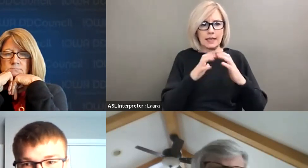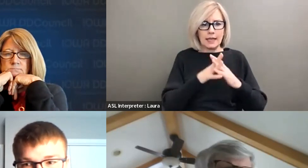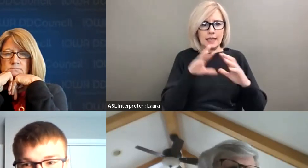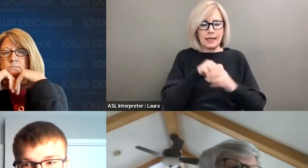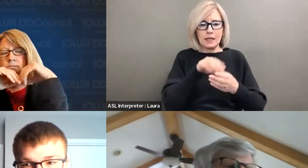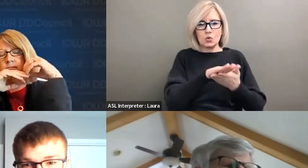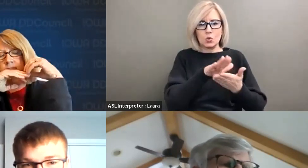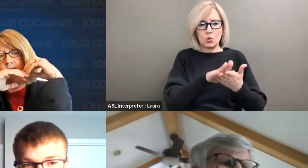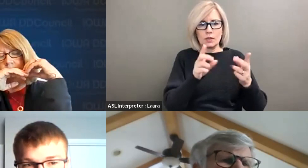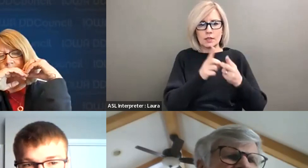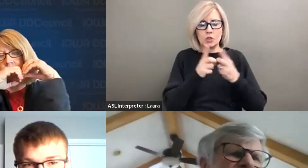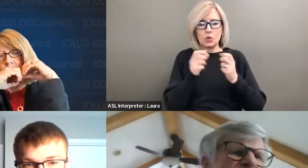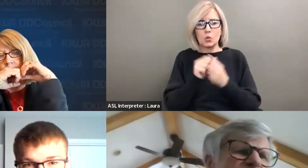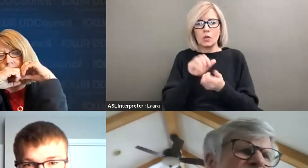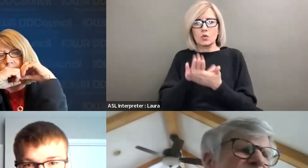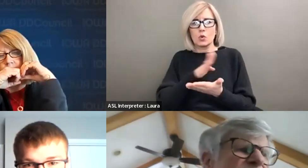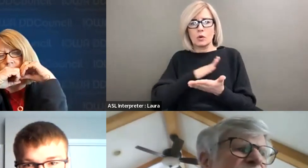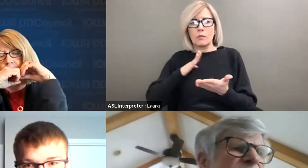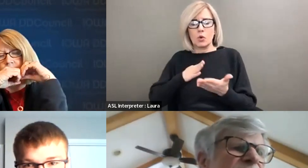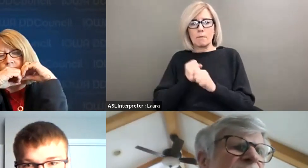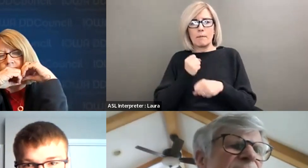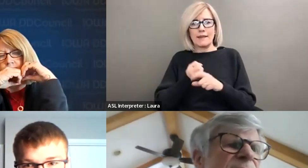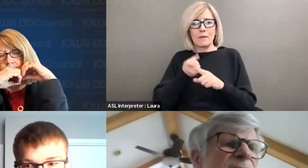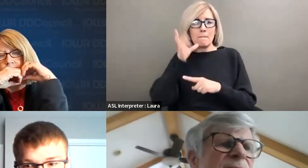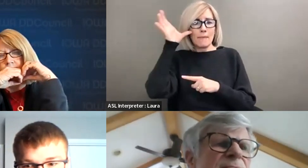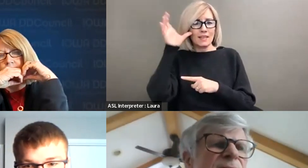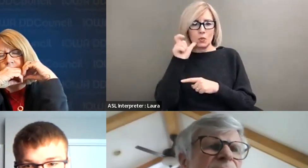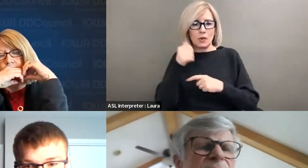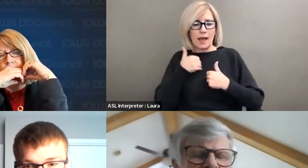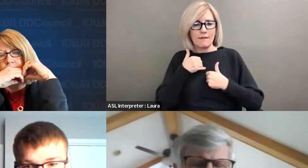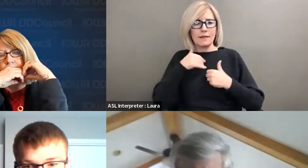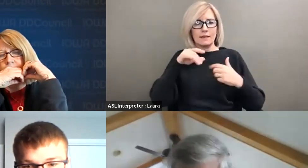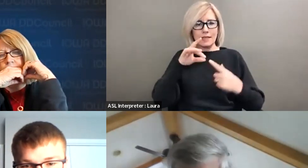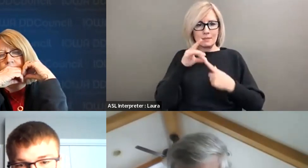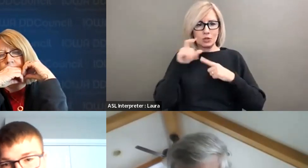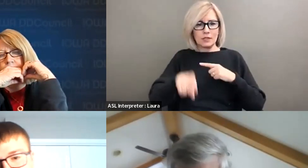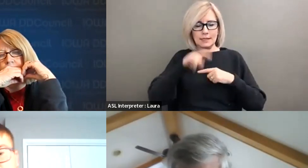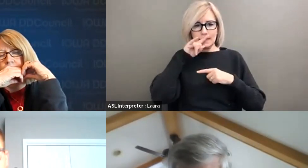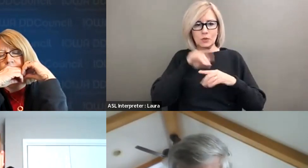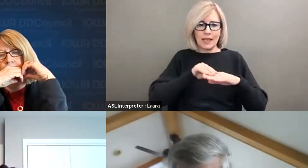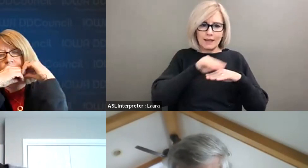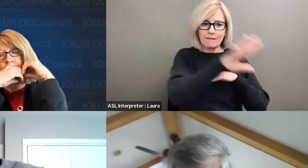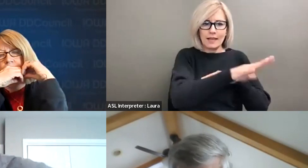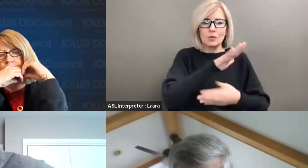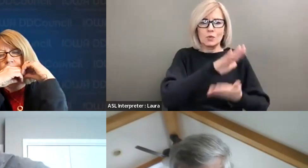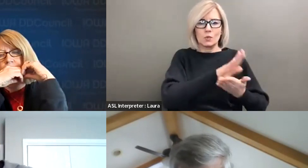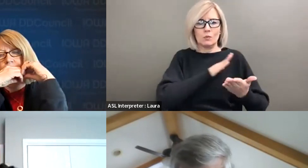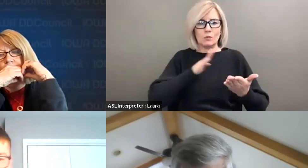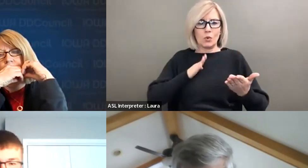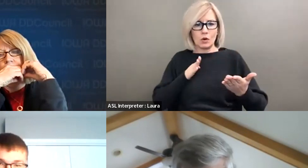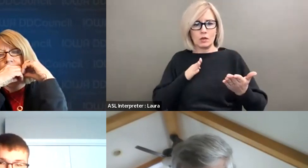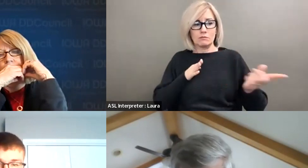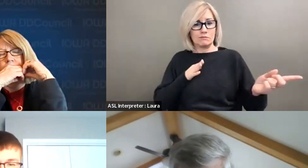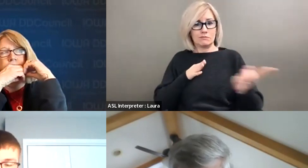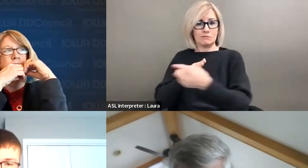school district with the school board made up of parents that have these kids, so they can advise the school board, which is mostly made up